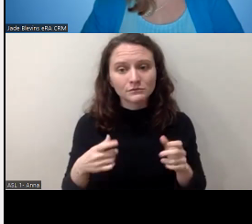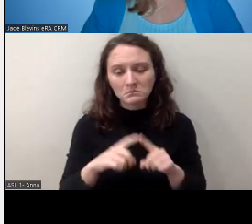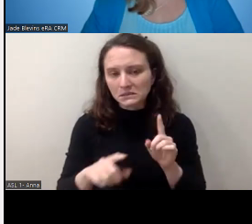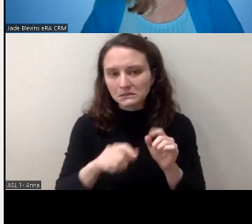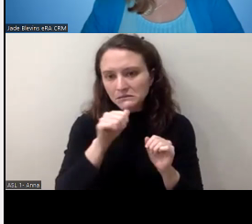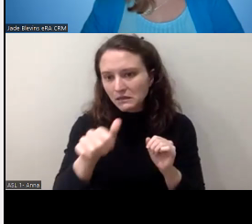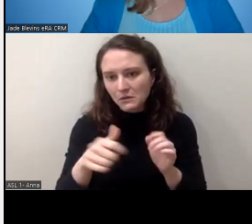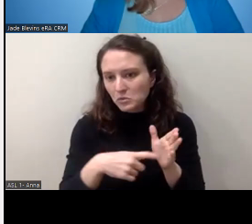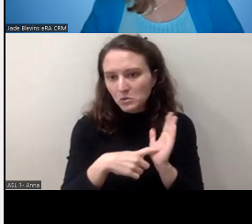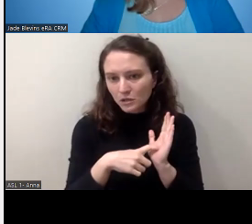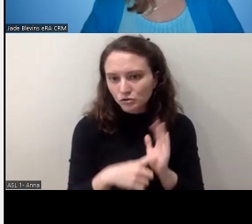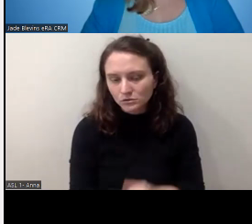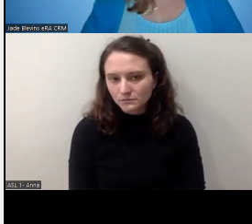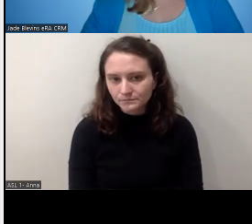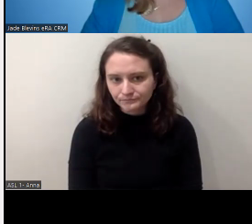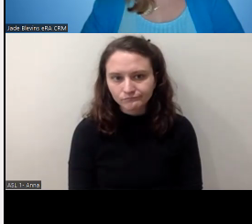required.